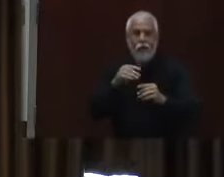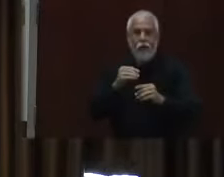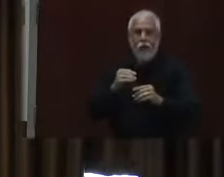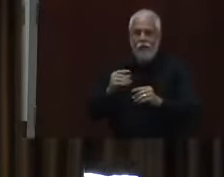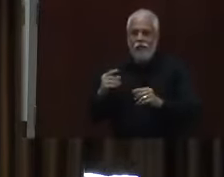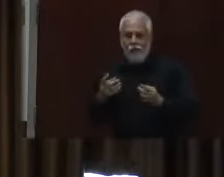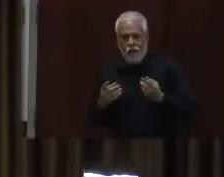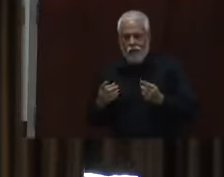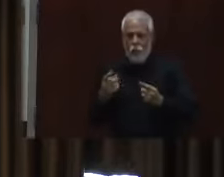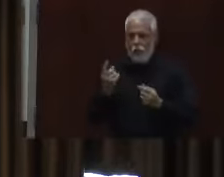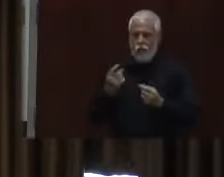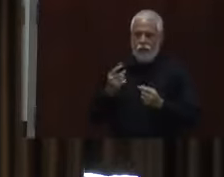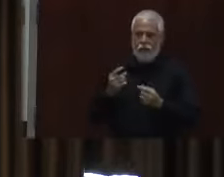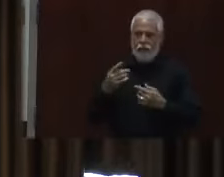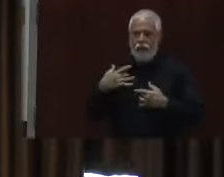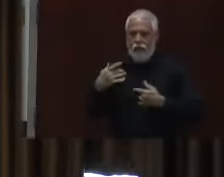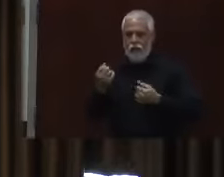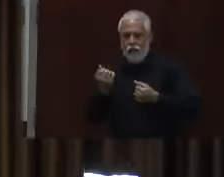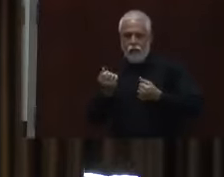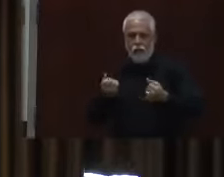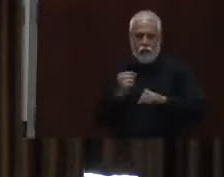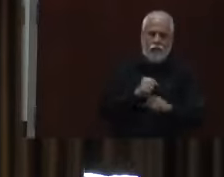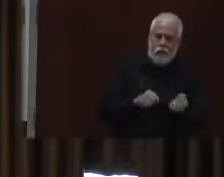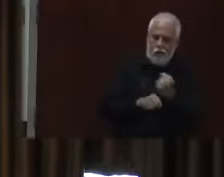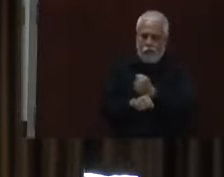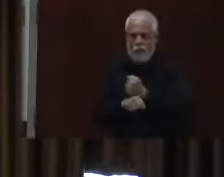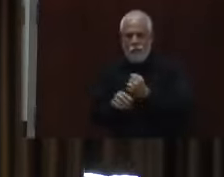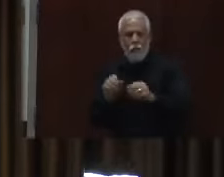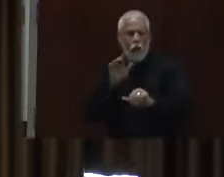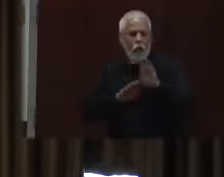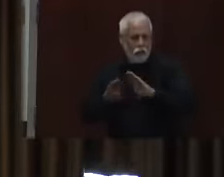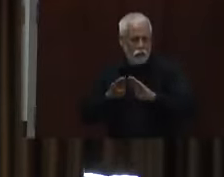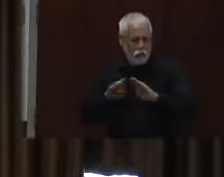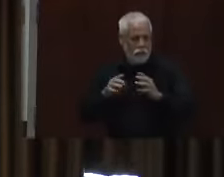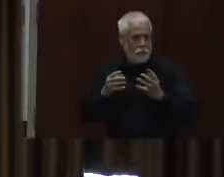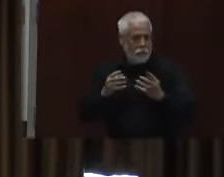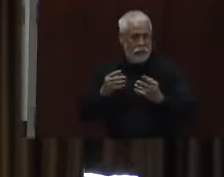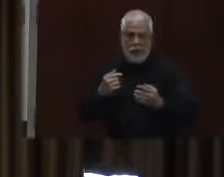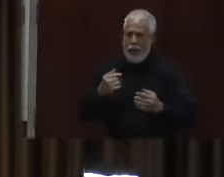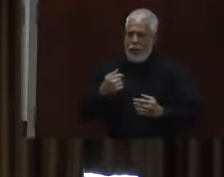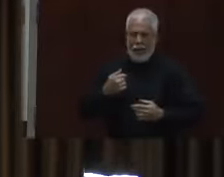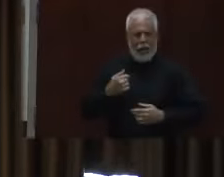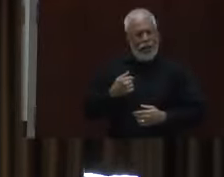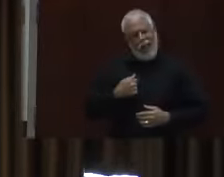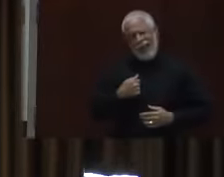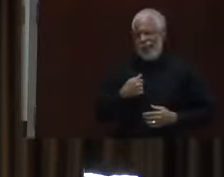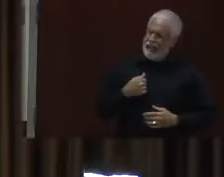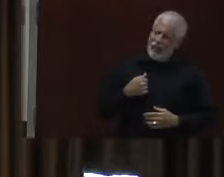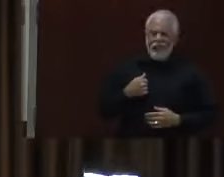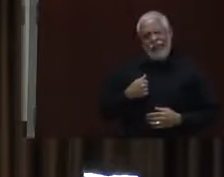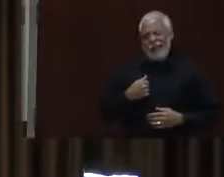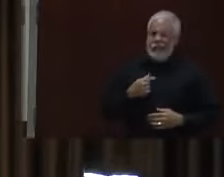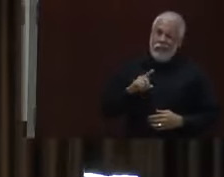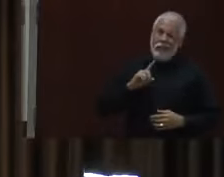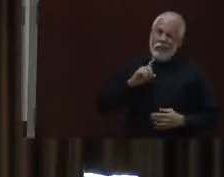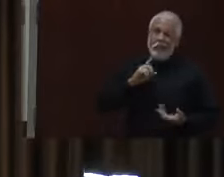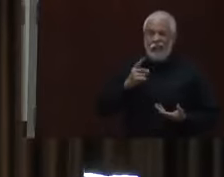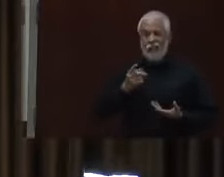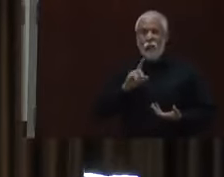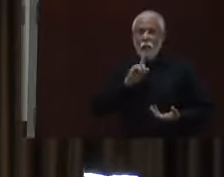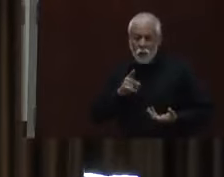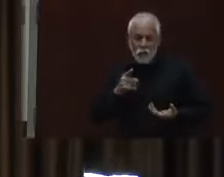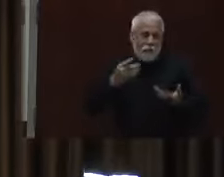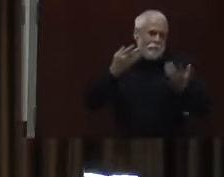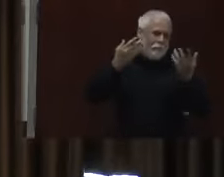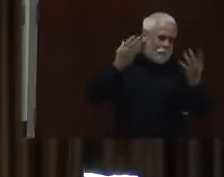one tends to dominate and predominate and win out biologically. I'm not sure I completely buy that. It's interesting. It may